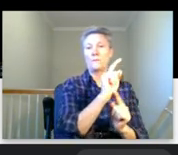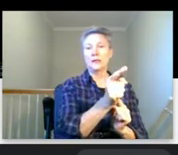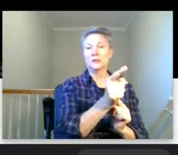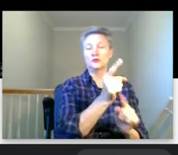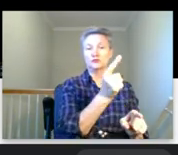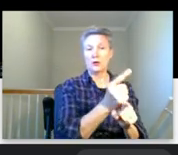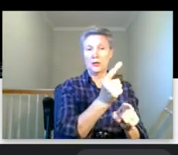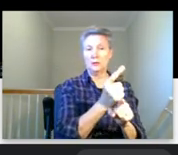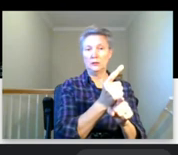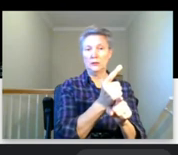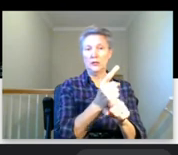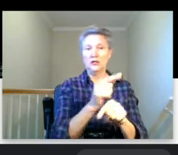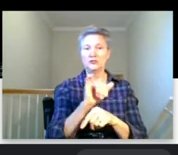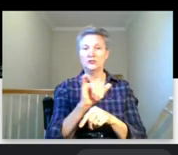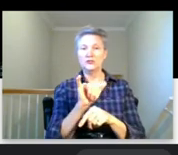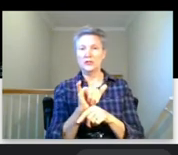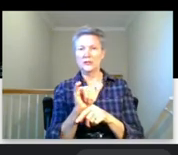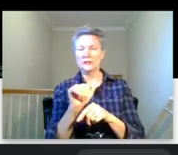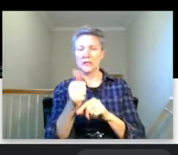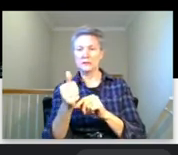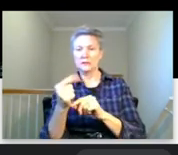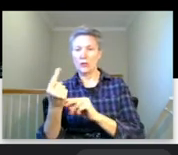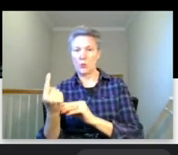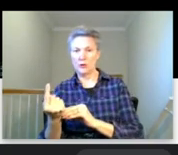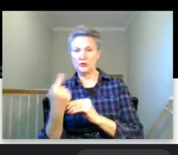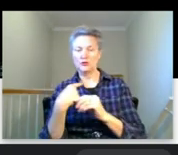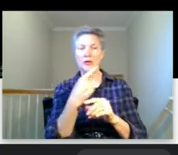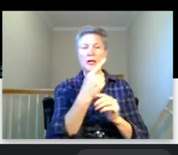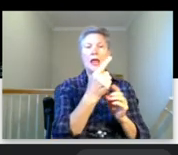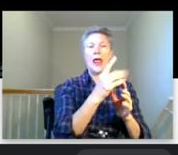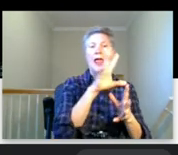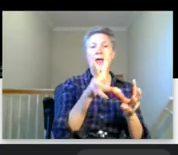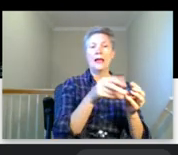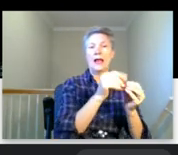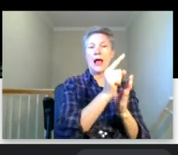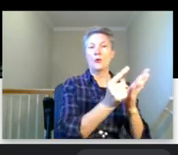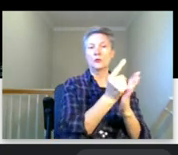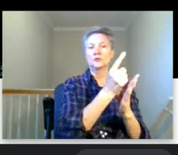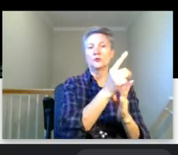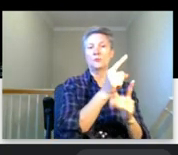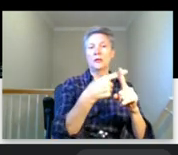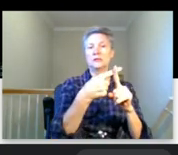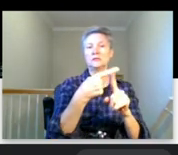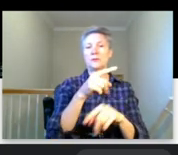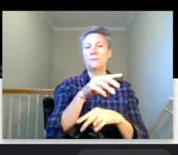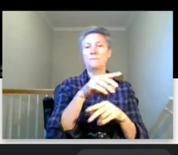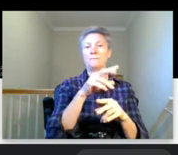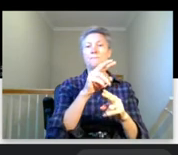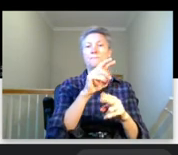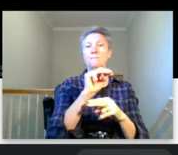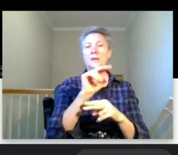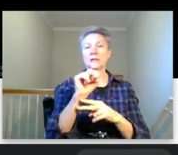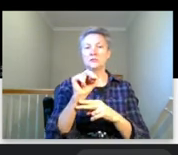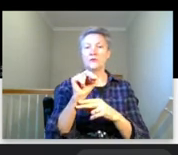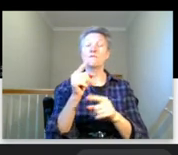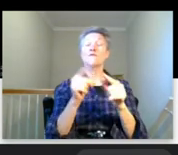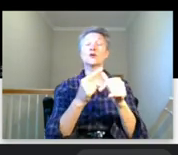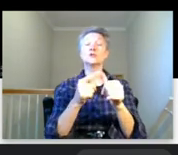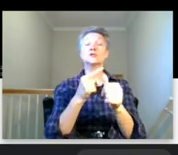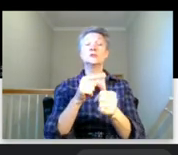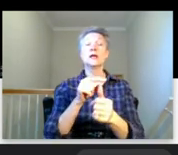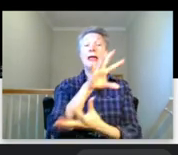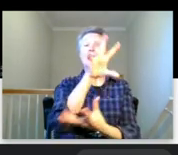adding tens and ones, you can add hours and minutes. So if I do that, I add my minutes first, right? And so I would think, all